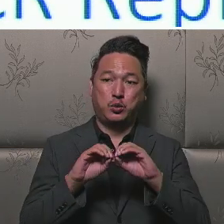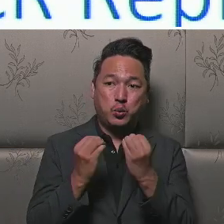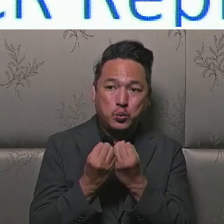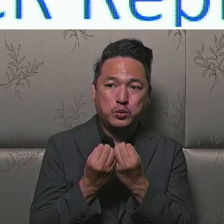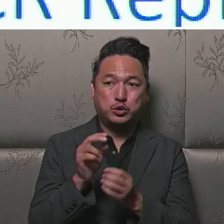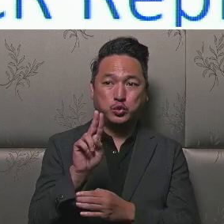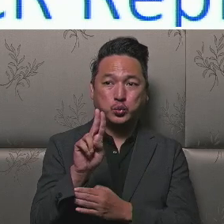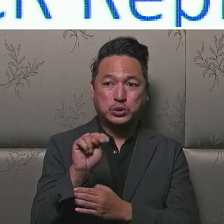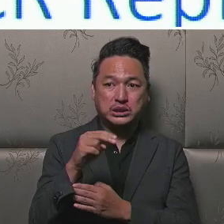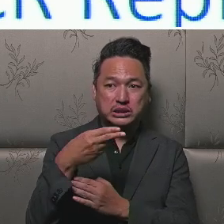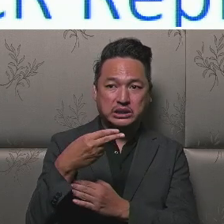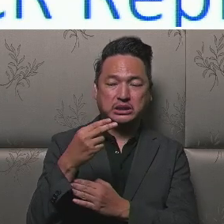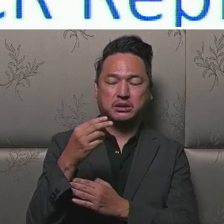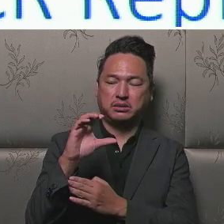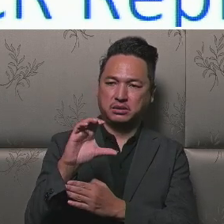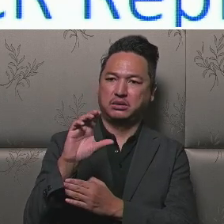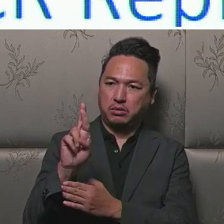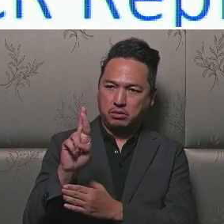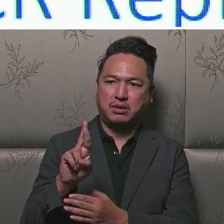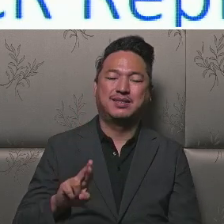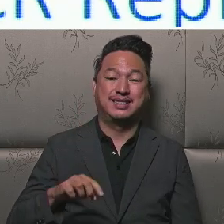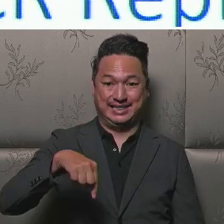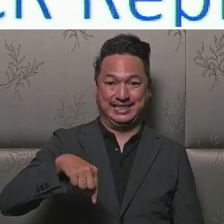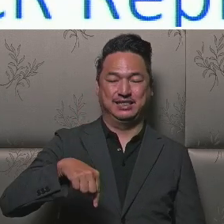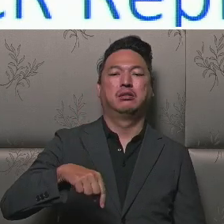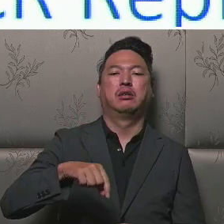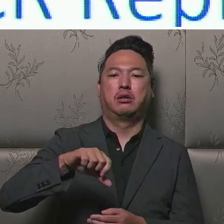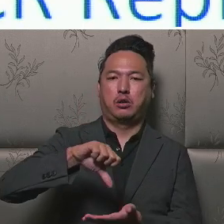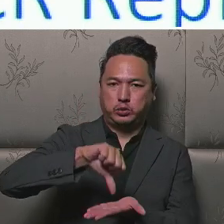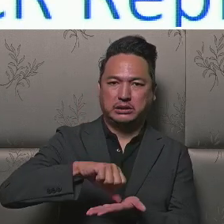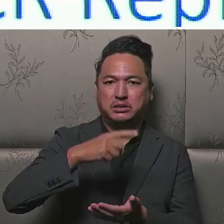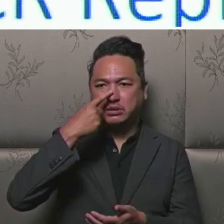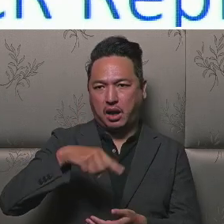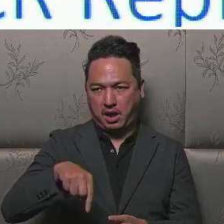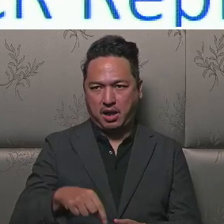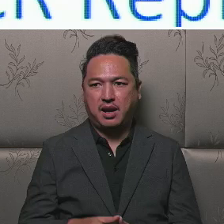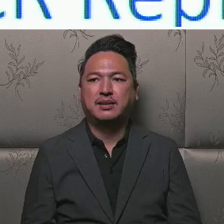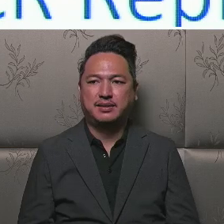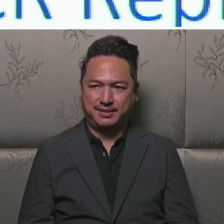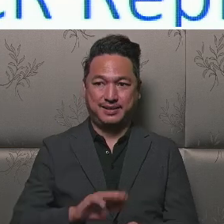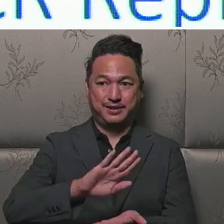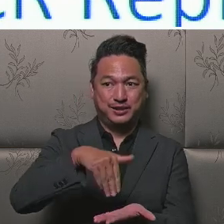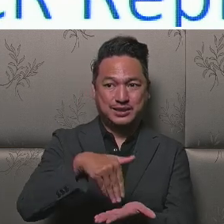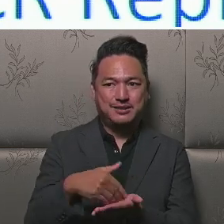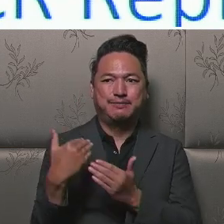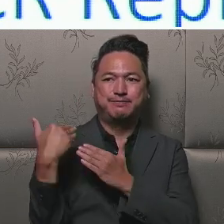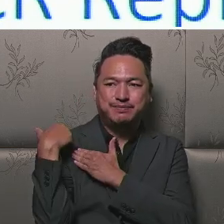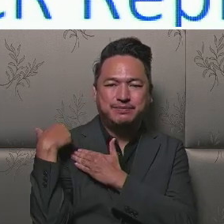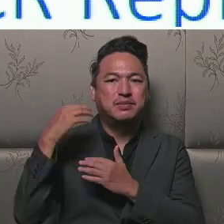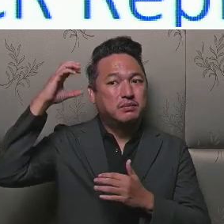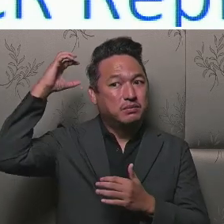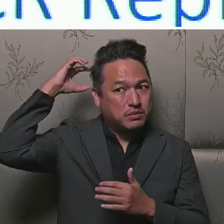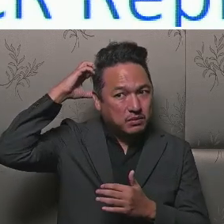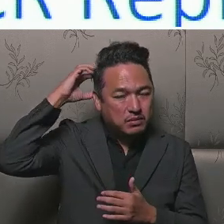But the majority of our activities are based here in Thailand. And prior to this, I was coming from Pakistan on